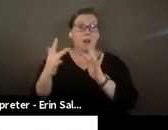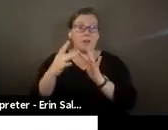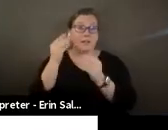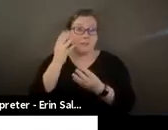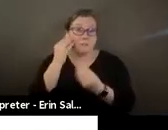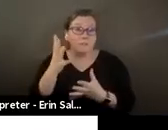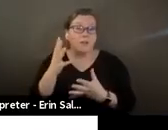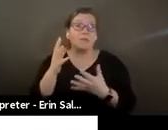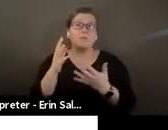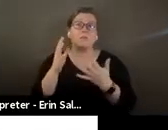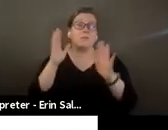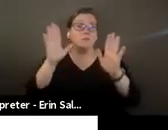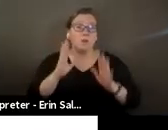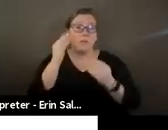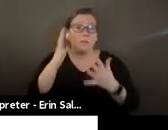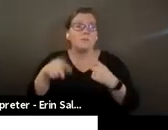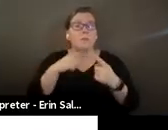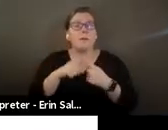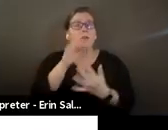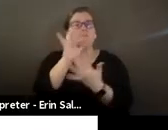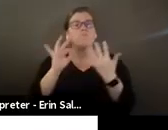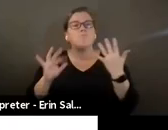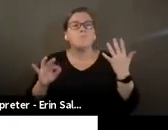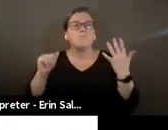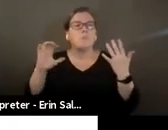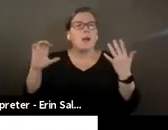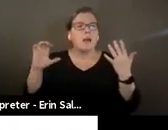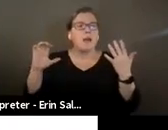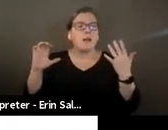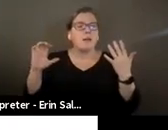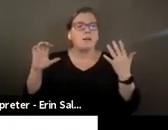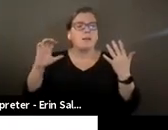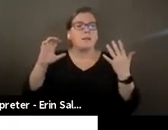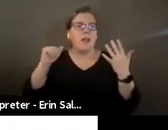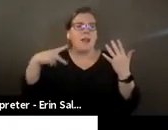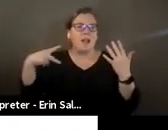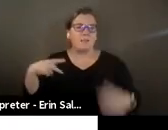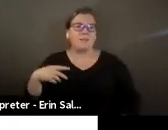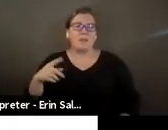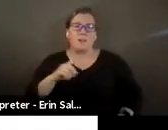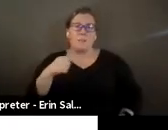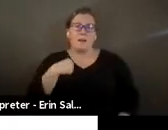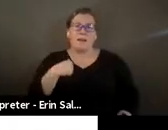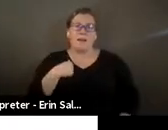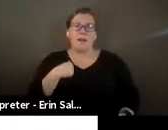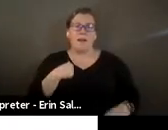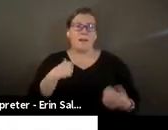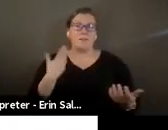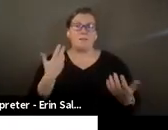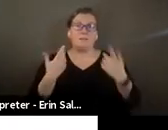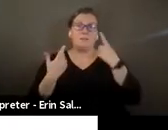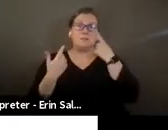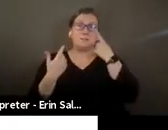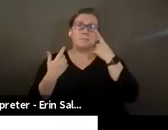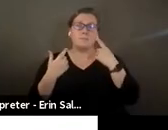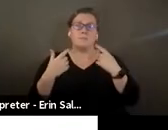great information about some AAC app options, but I am not going to speak to